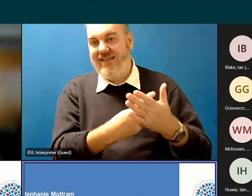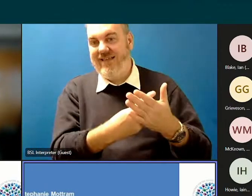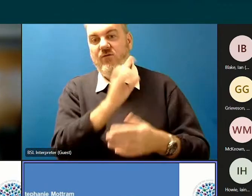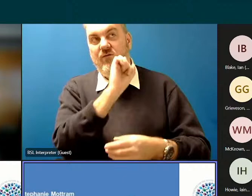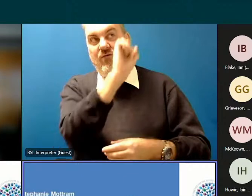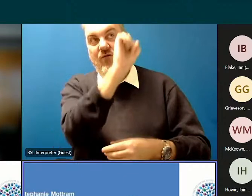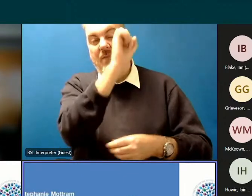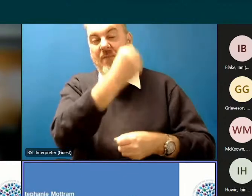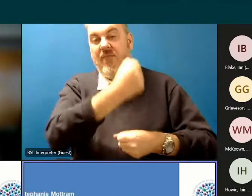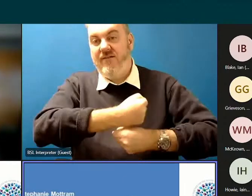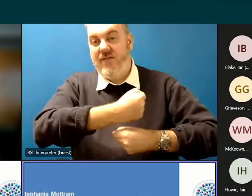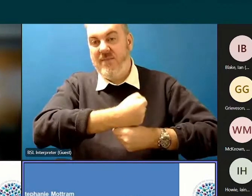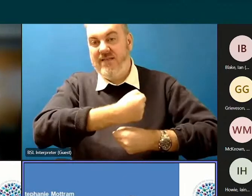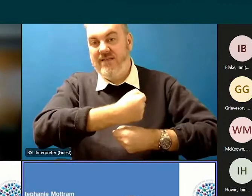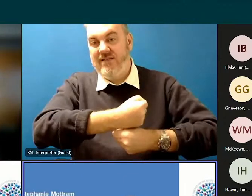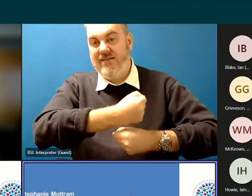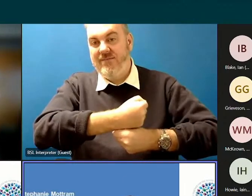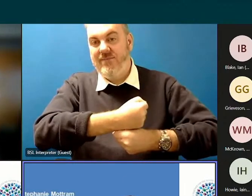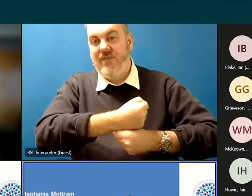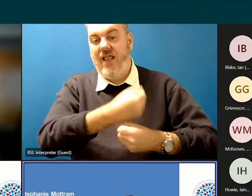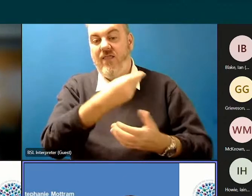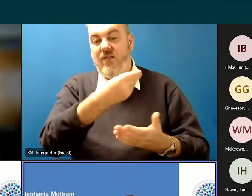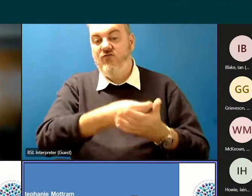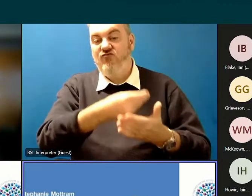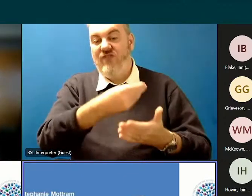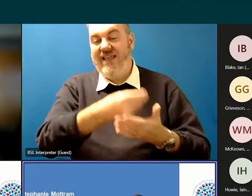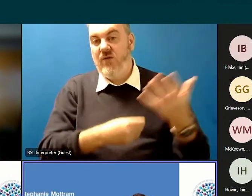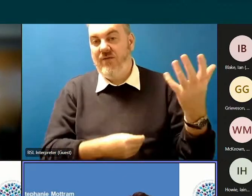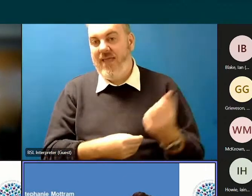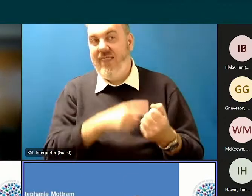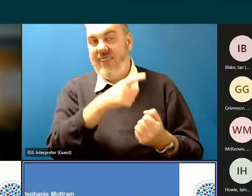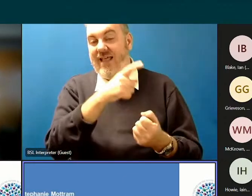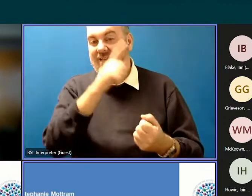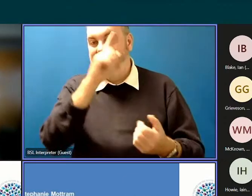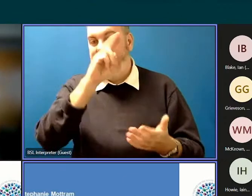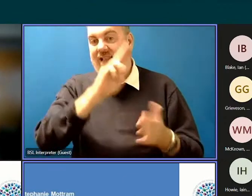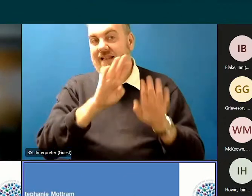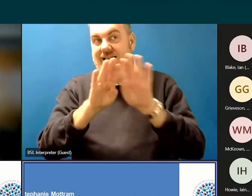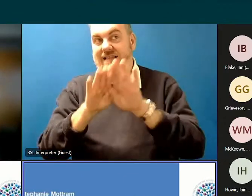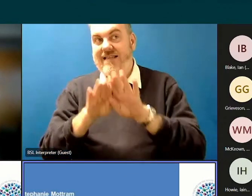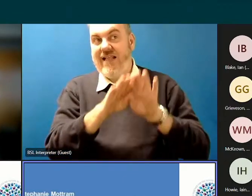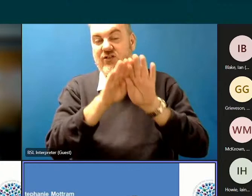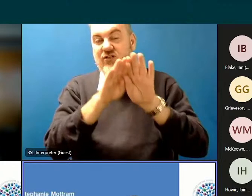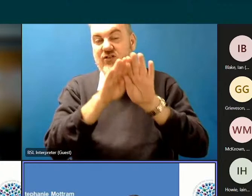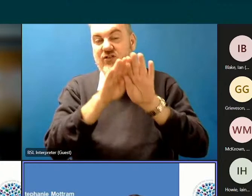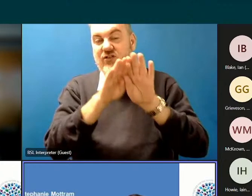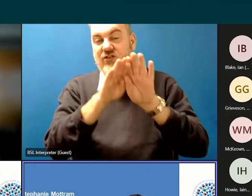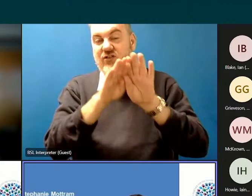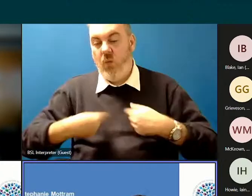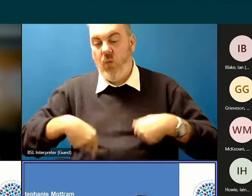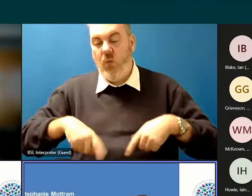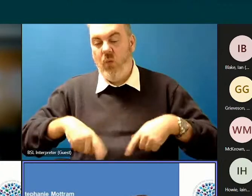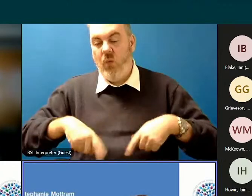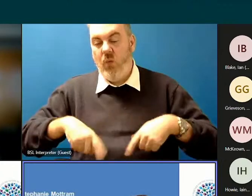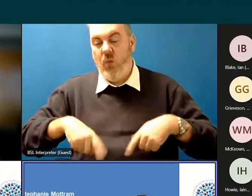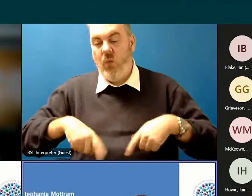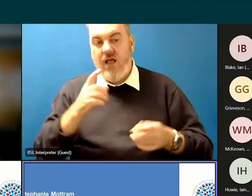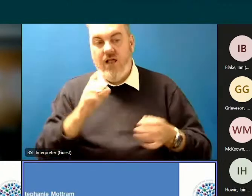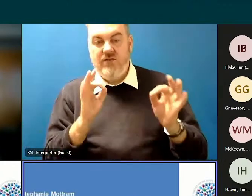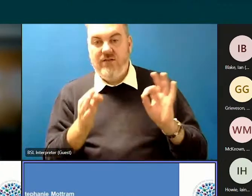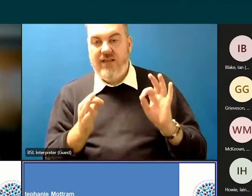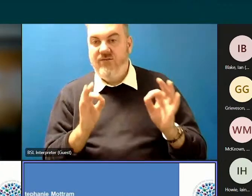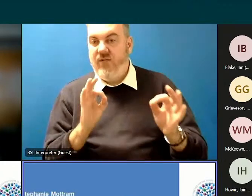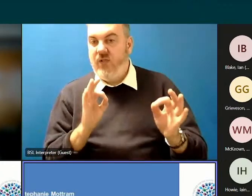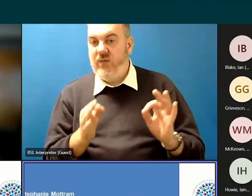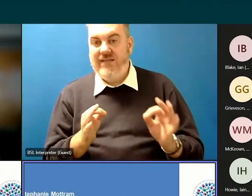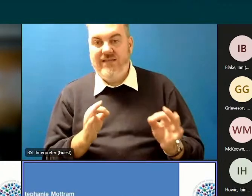government and what the rates of pay. So that's a nationally set thing which we are unable to influence that, and that